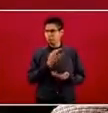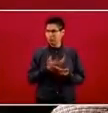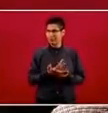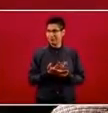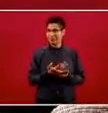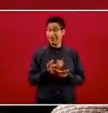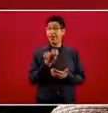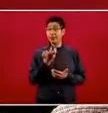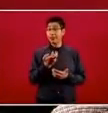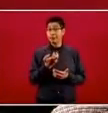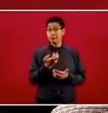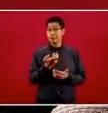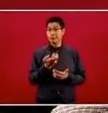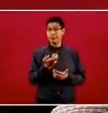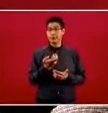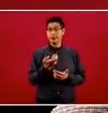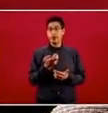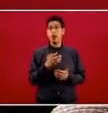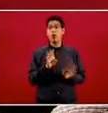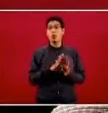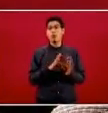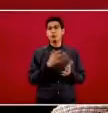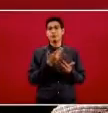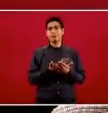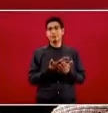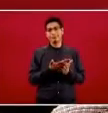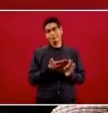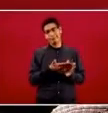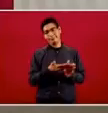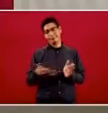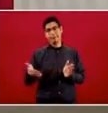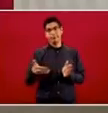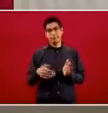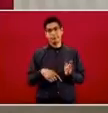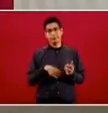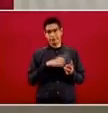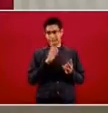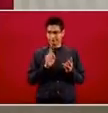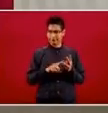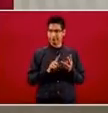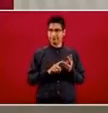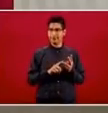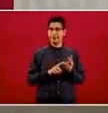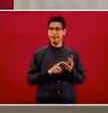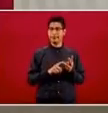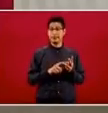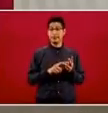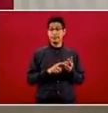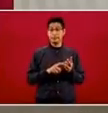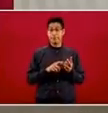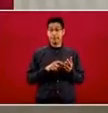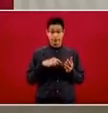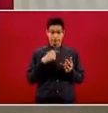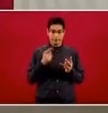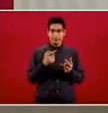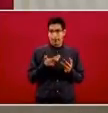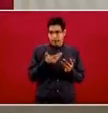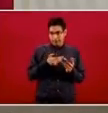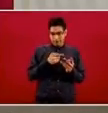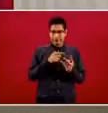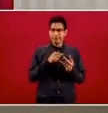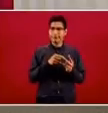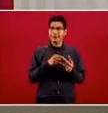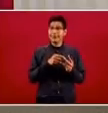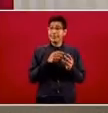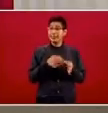postponed by a window of 3 months, for example. So level 2 is you make these